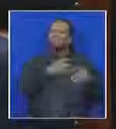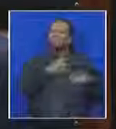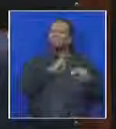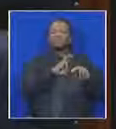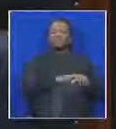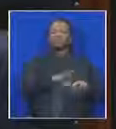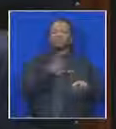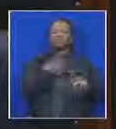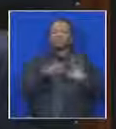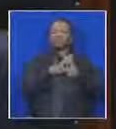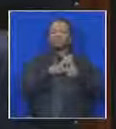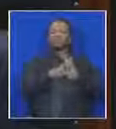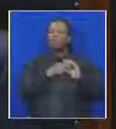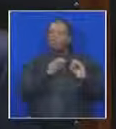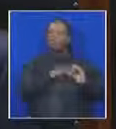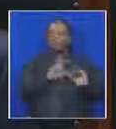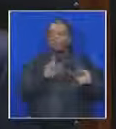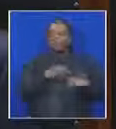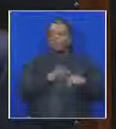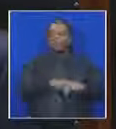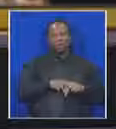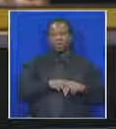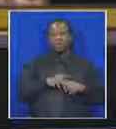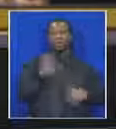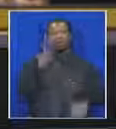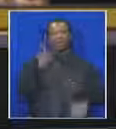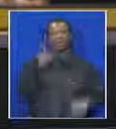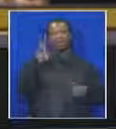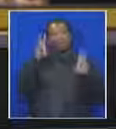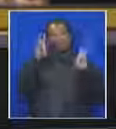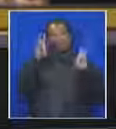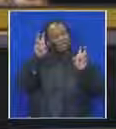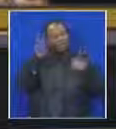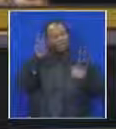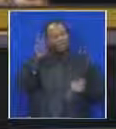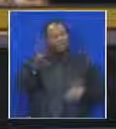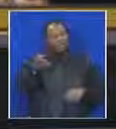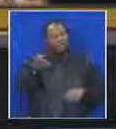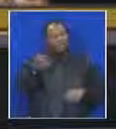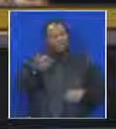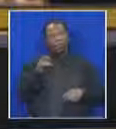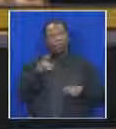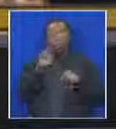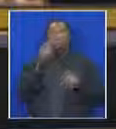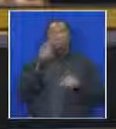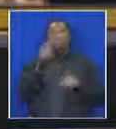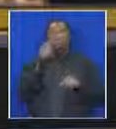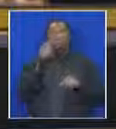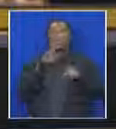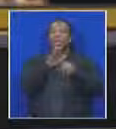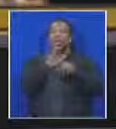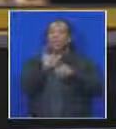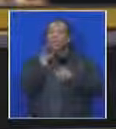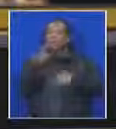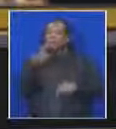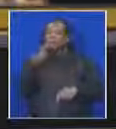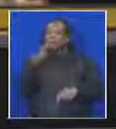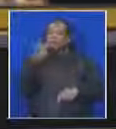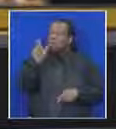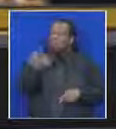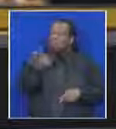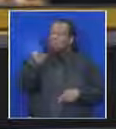sir. Can my leader be protected here? The issue here is that he said like wolves, which is a simile. He didn't call anyone